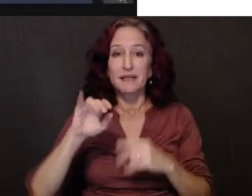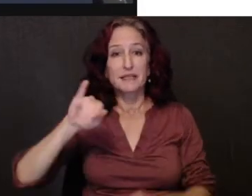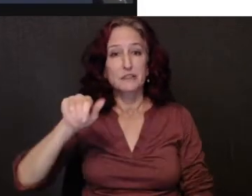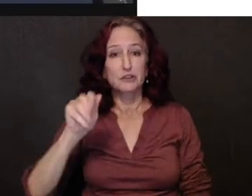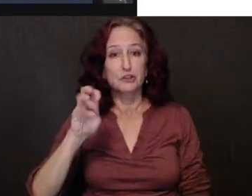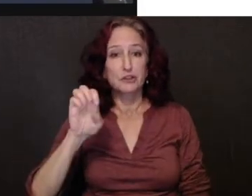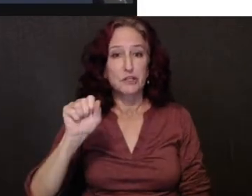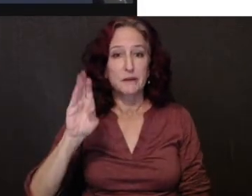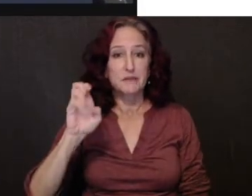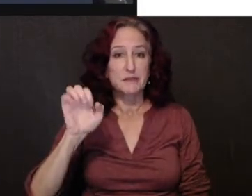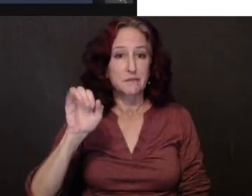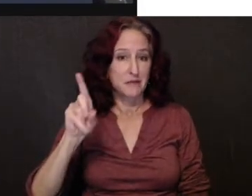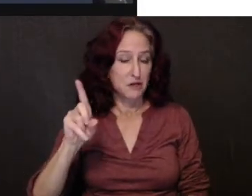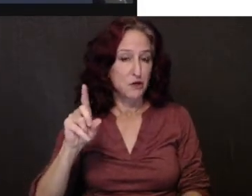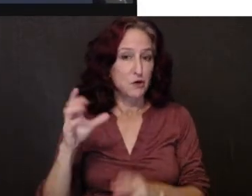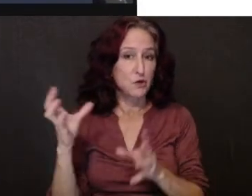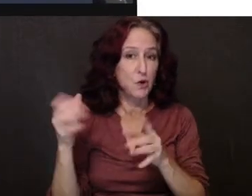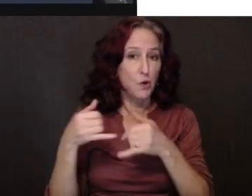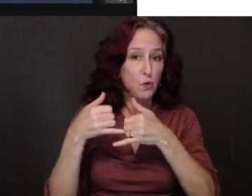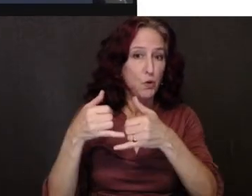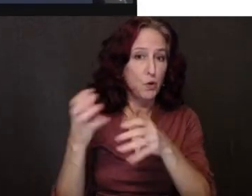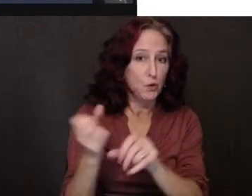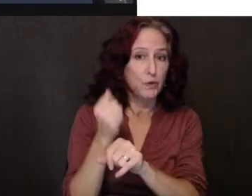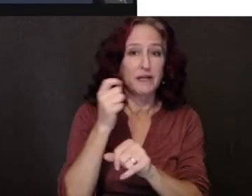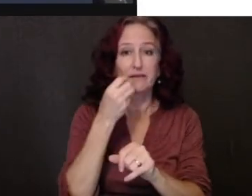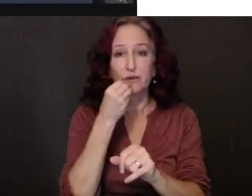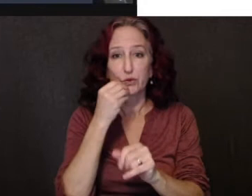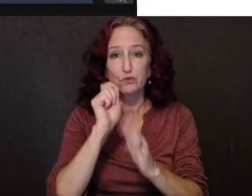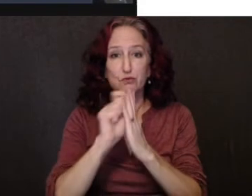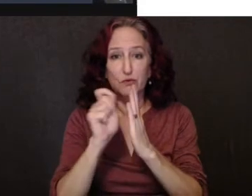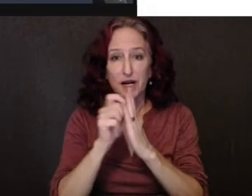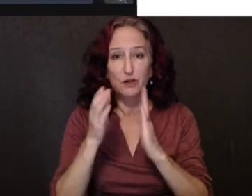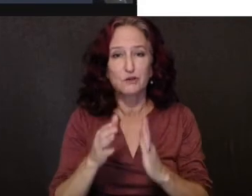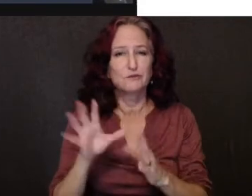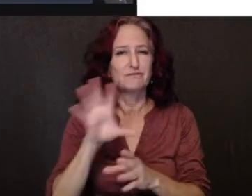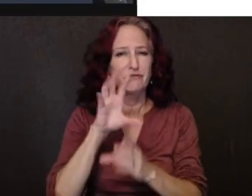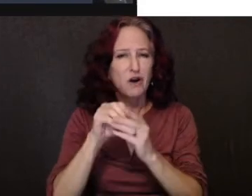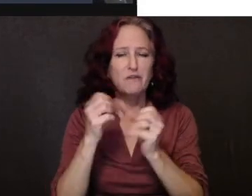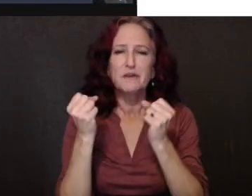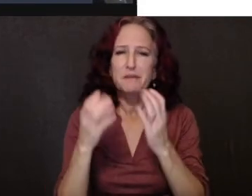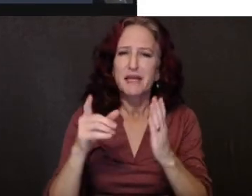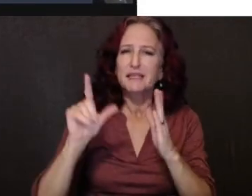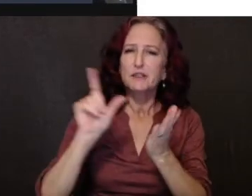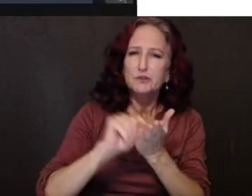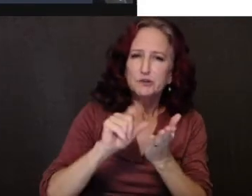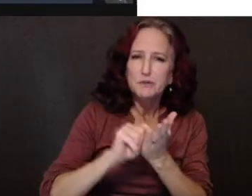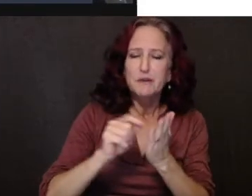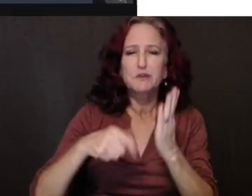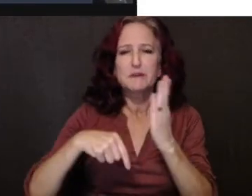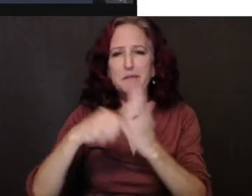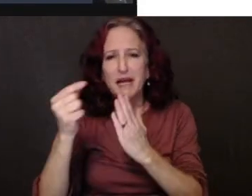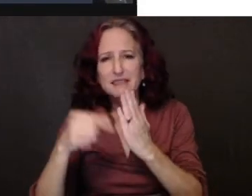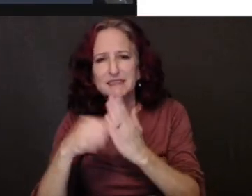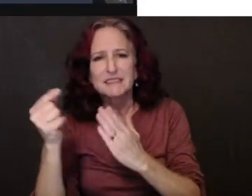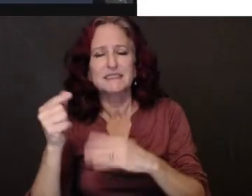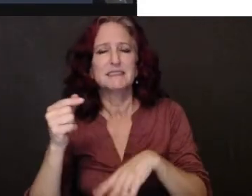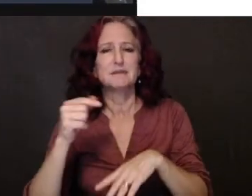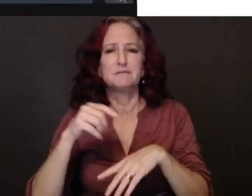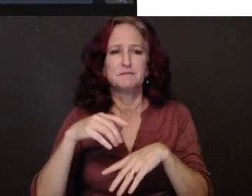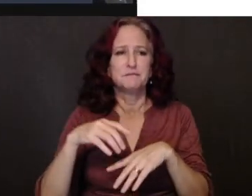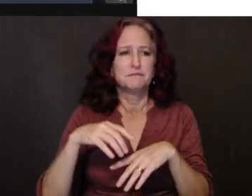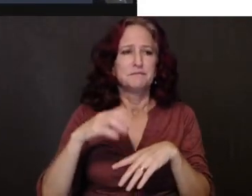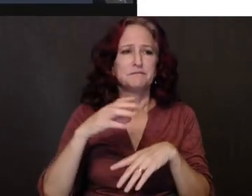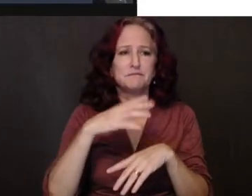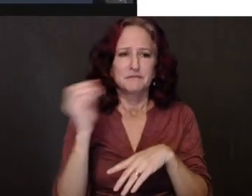author of Meat to the Side, which comes out in November, which is a vegetable-focused cookbook. Carolyn Jung is a James Beard Award-winning food